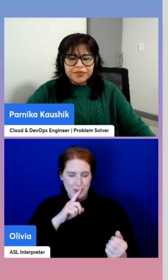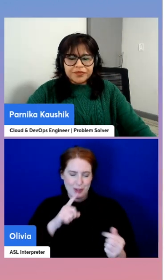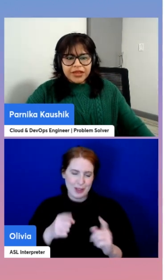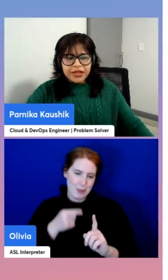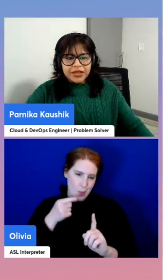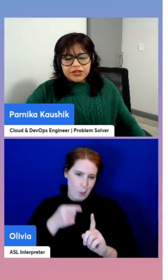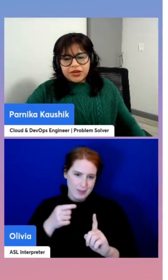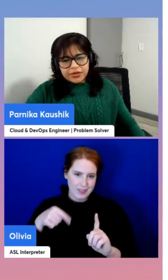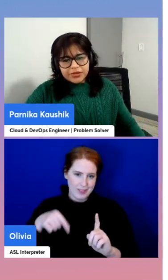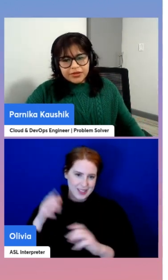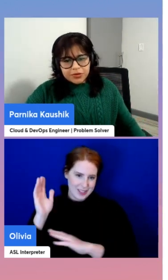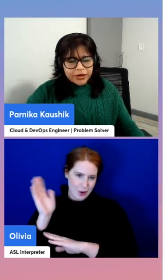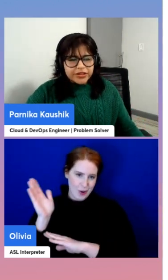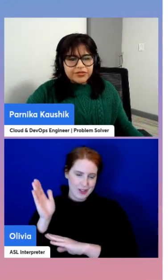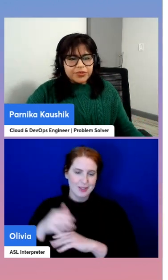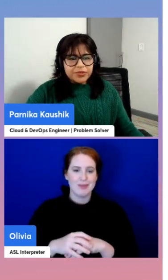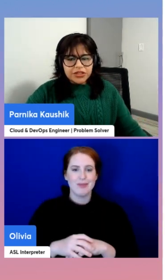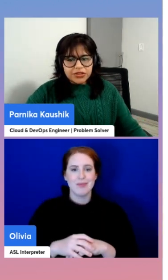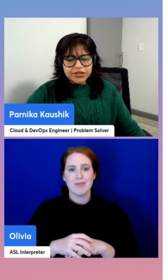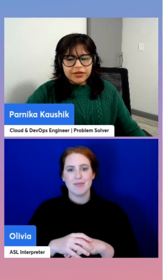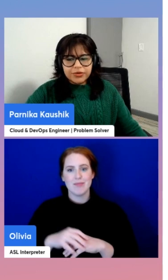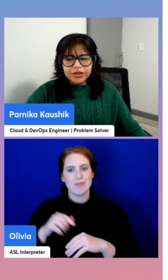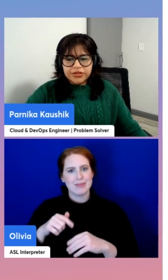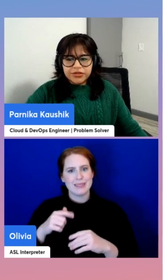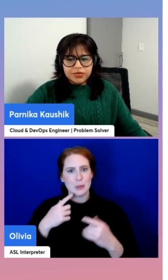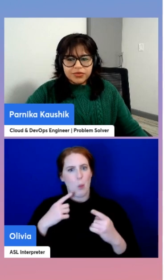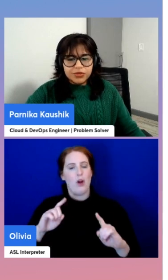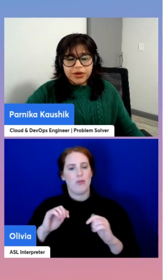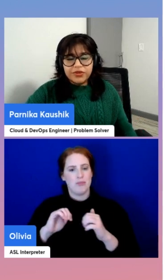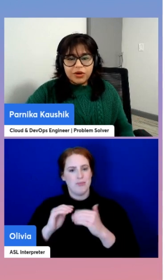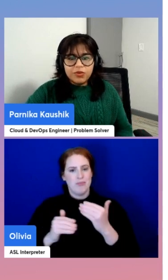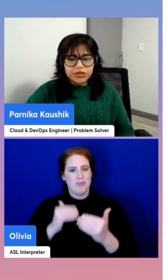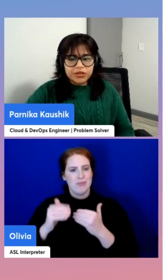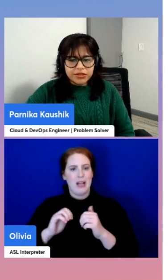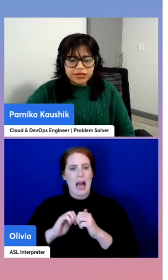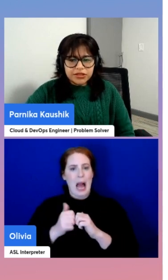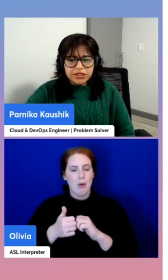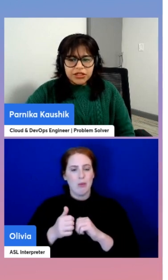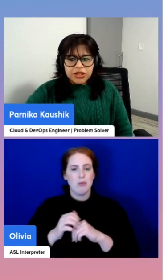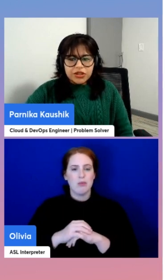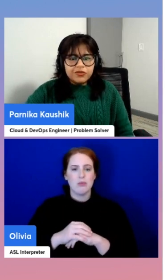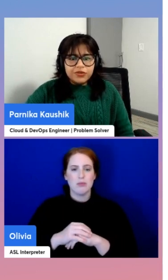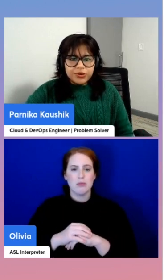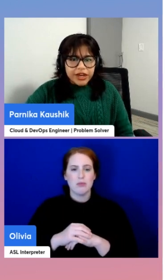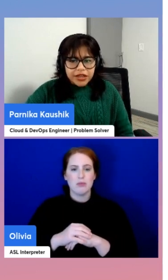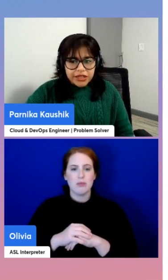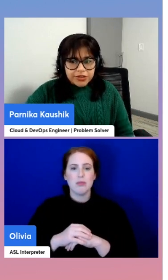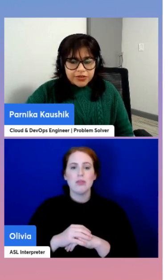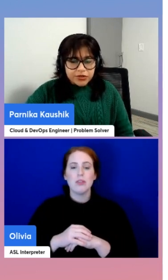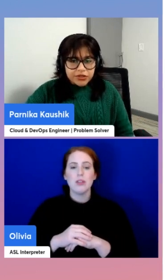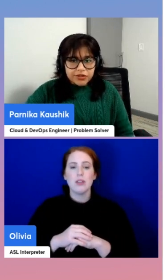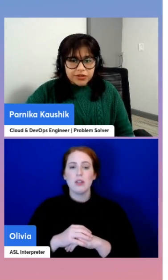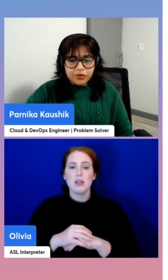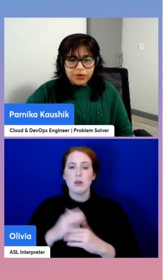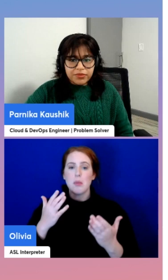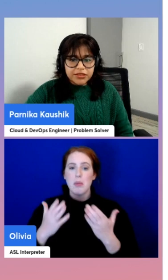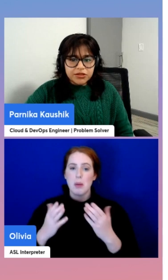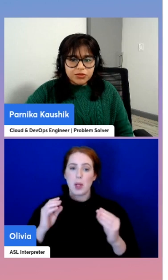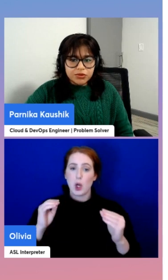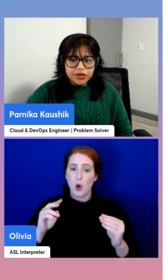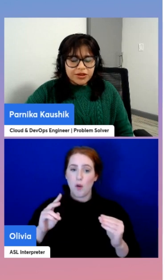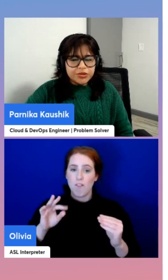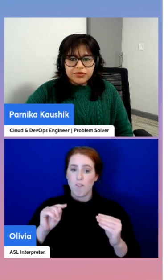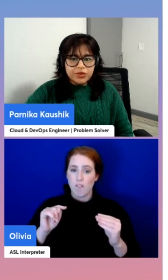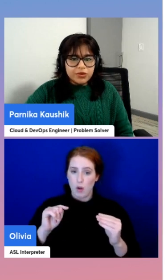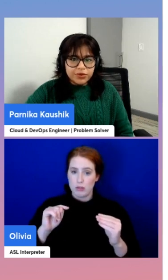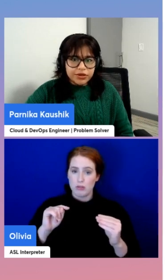talk. So, how does it work? From an initial standpoint, it assumes you have no Vault instance. You have great ideas of using these four